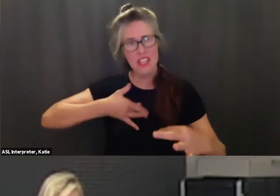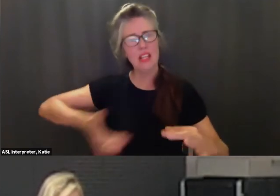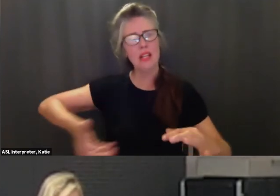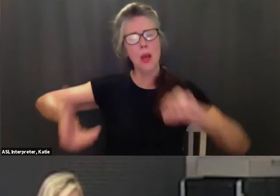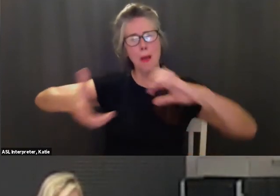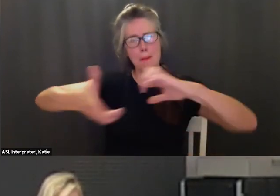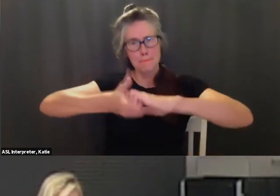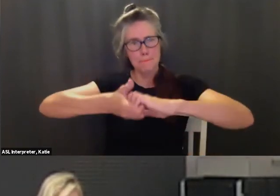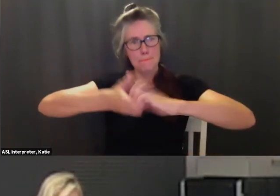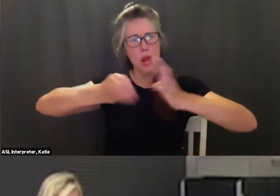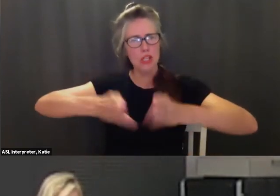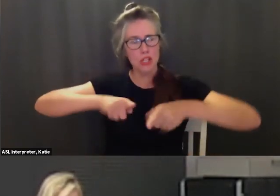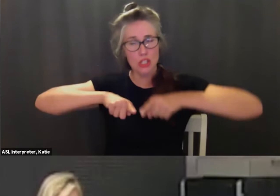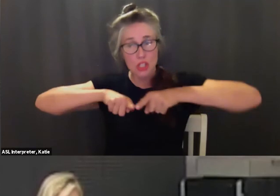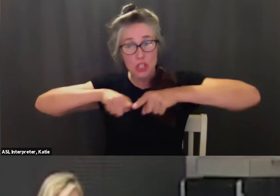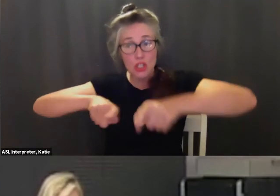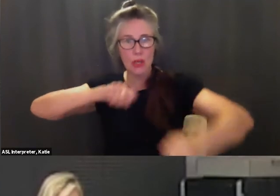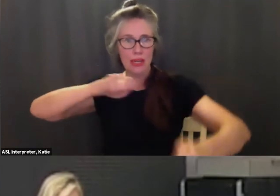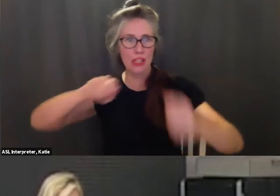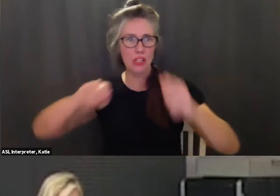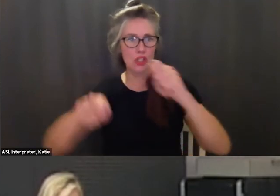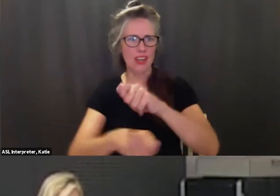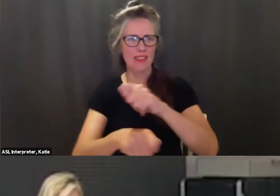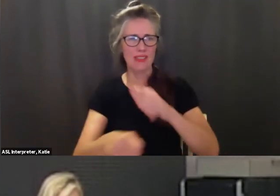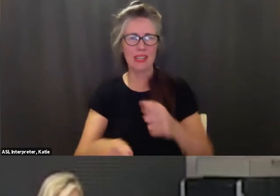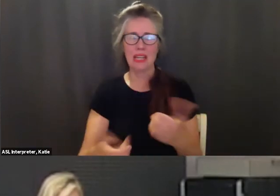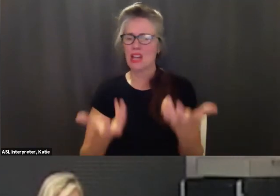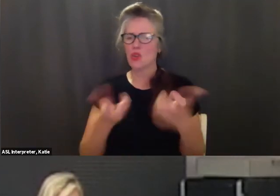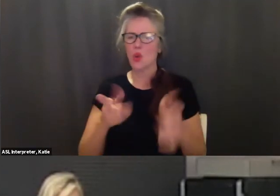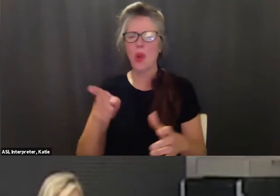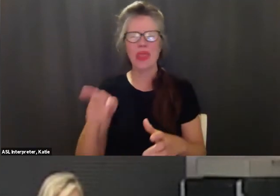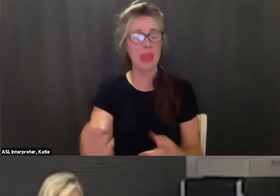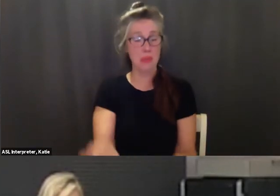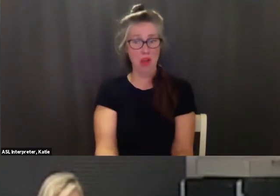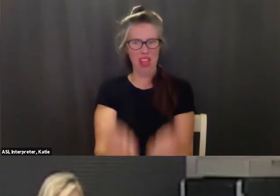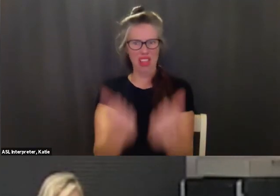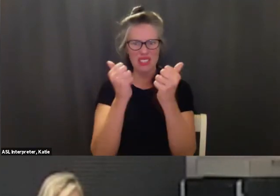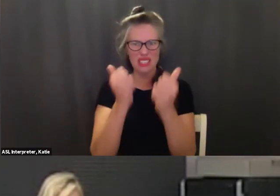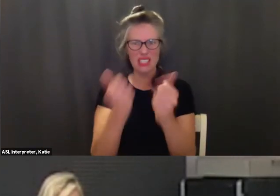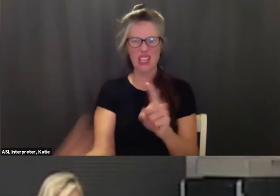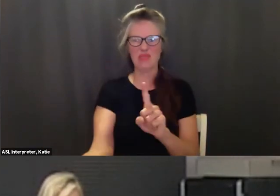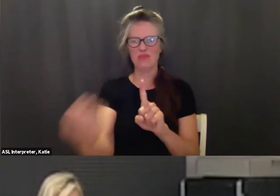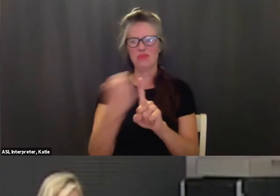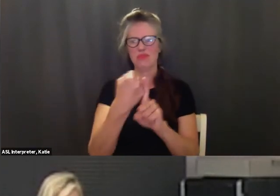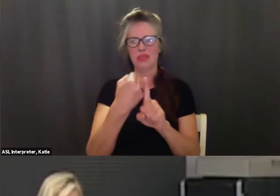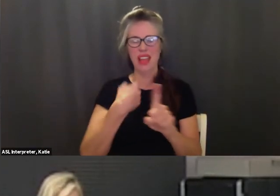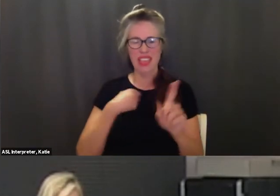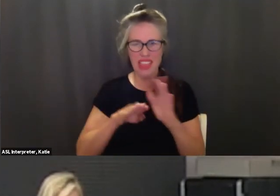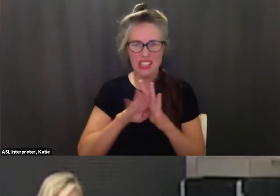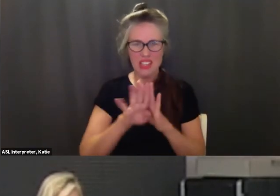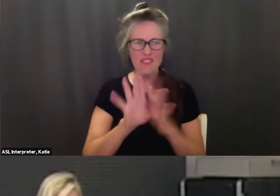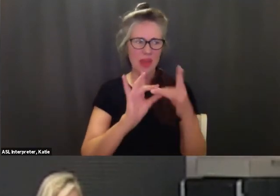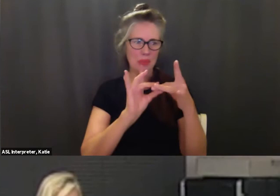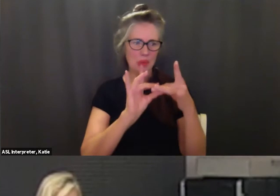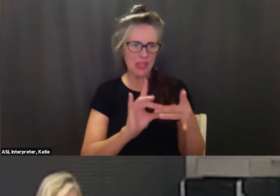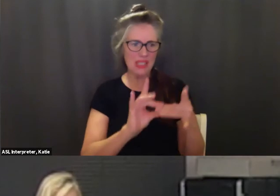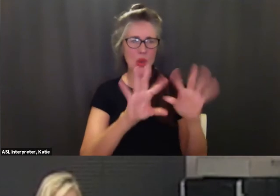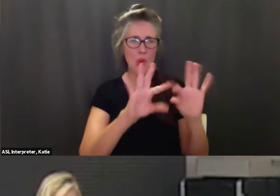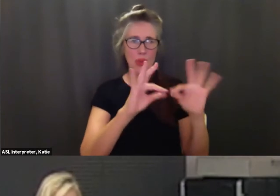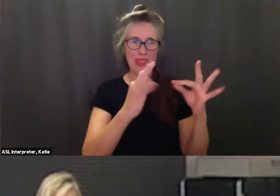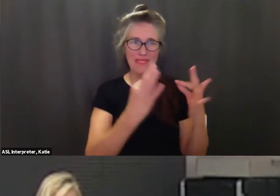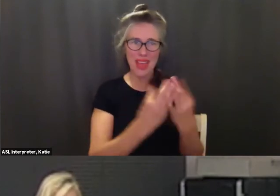this shift, and that all of a sudden they're not something that they're developed relationships with these families that have